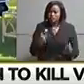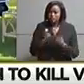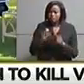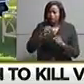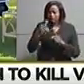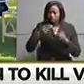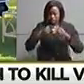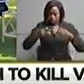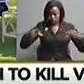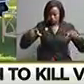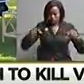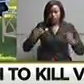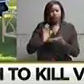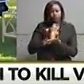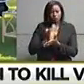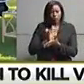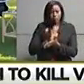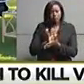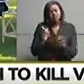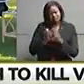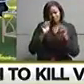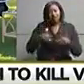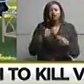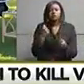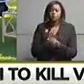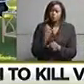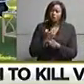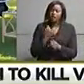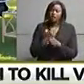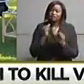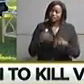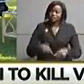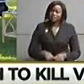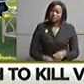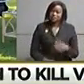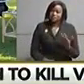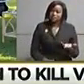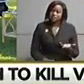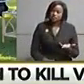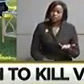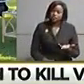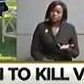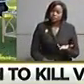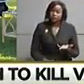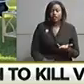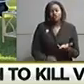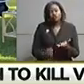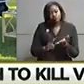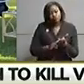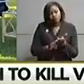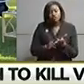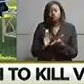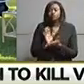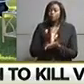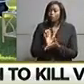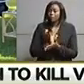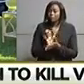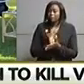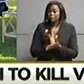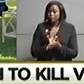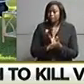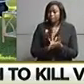better than the other ones. So, use soap. So, number